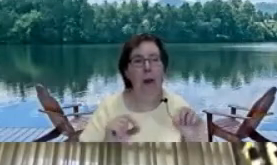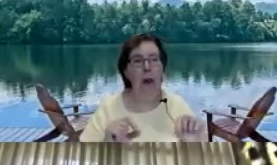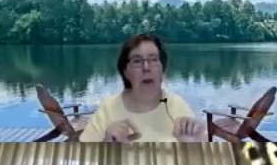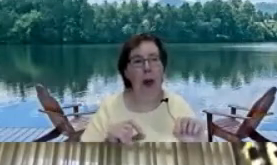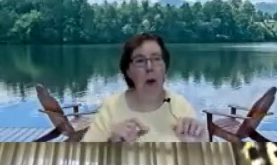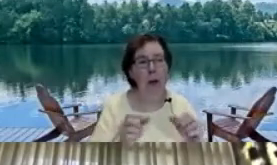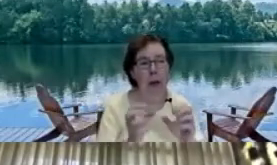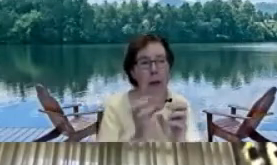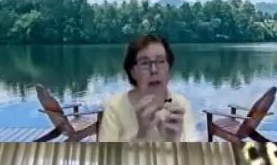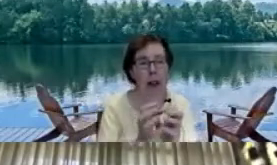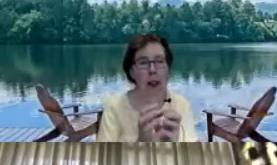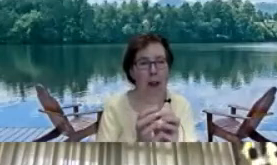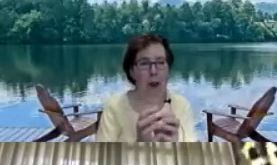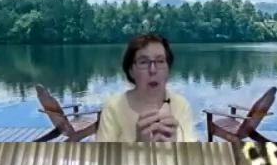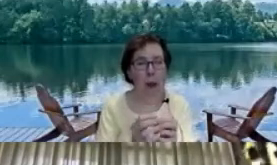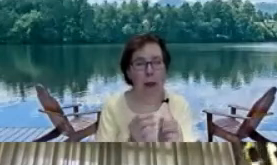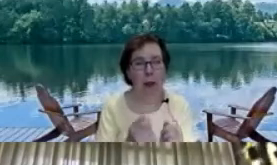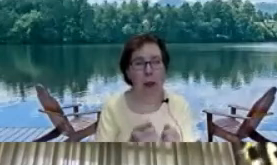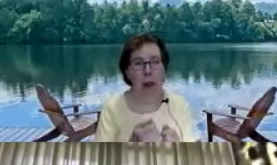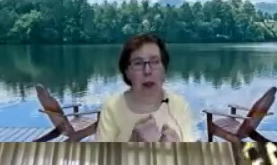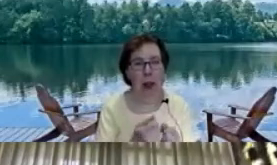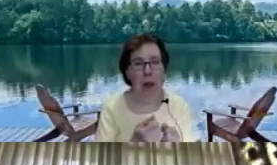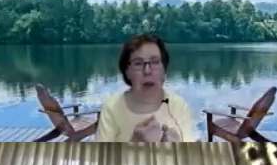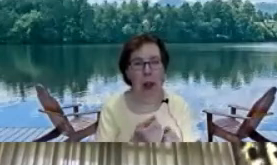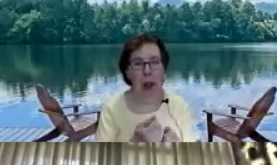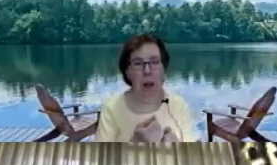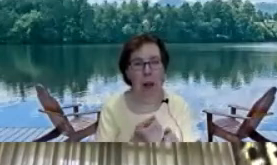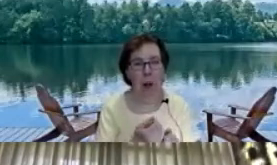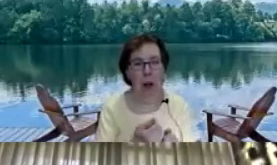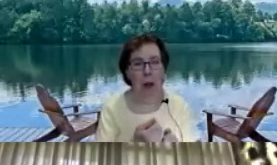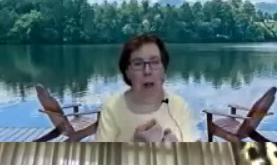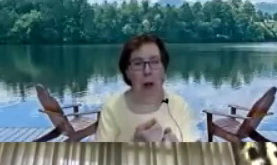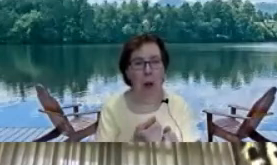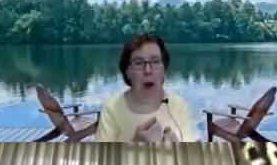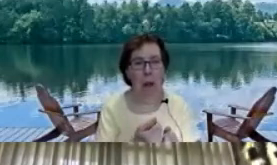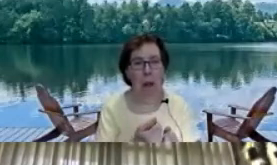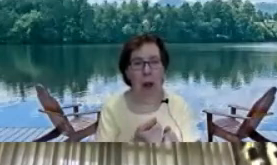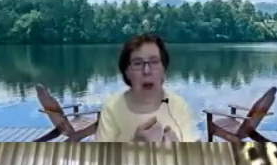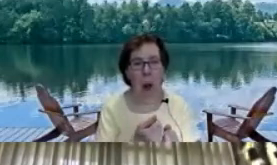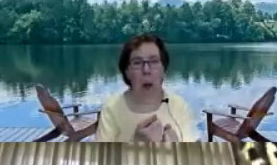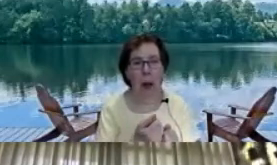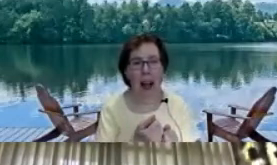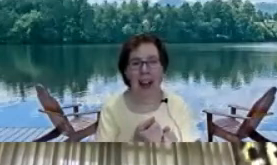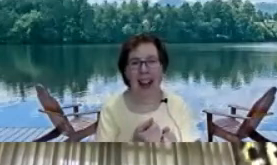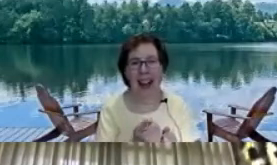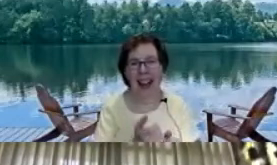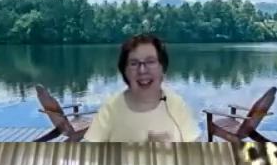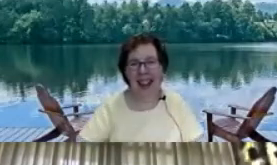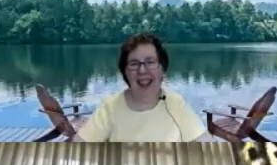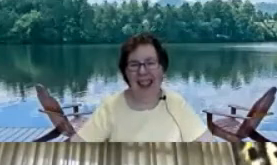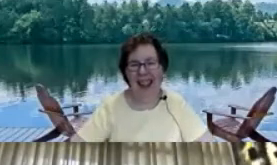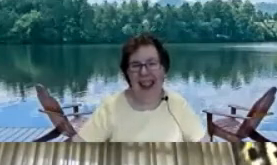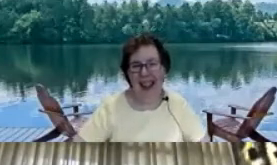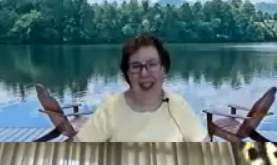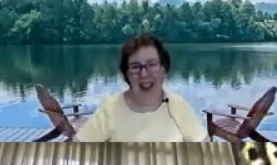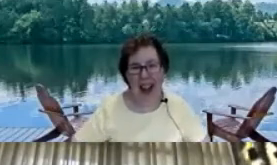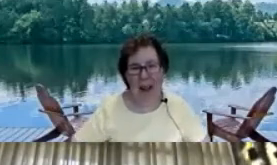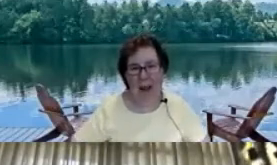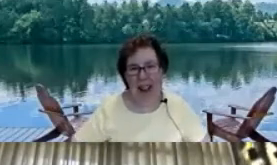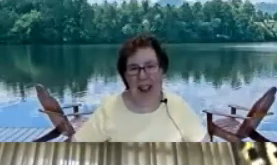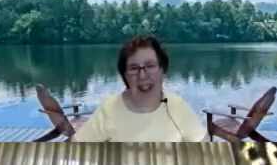Definitely, because something's going on here. So any last comments or questions on this one?